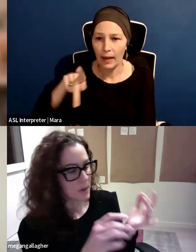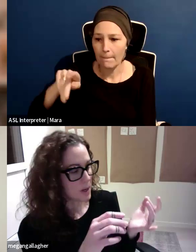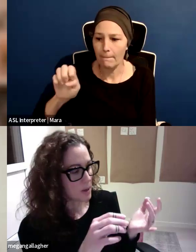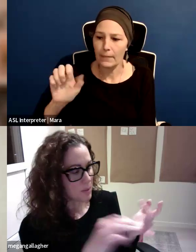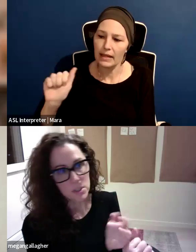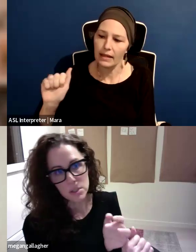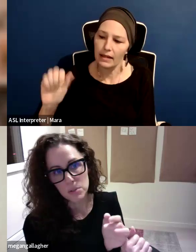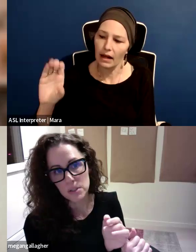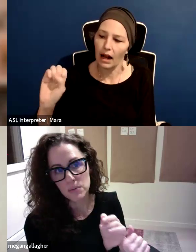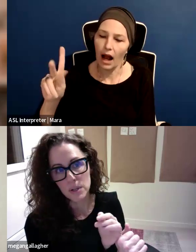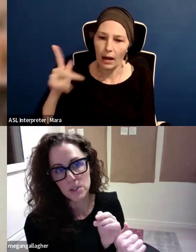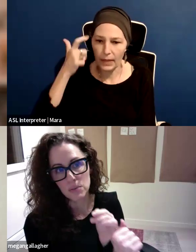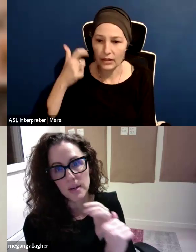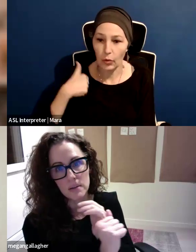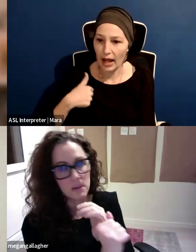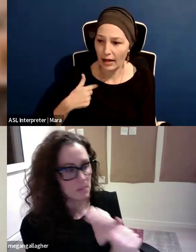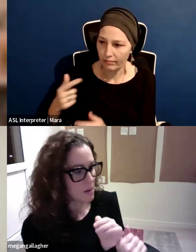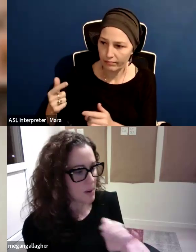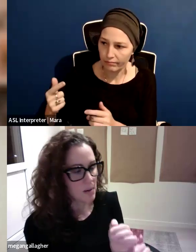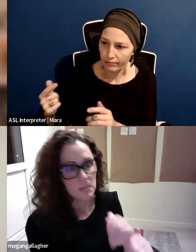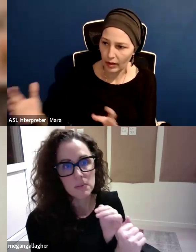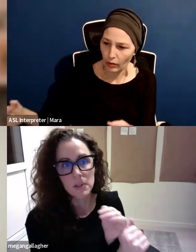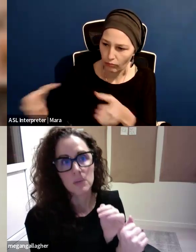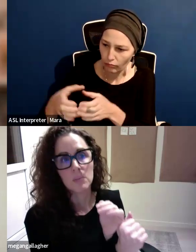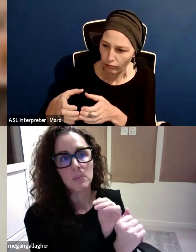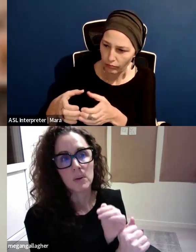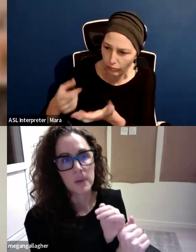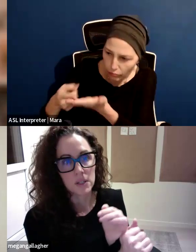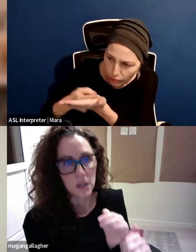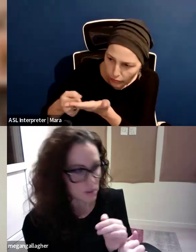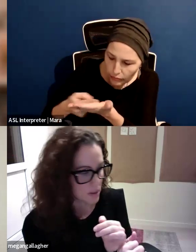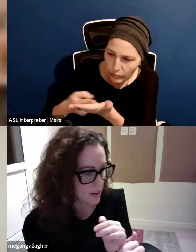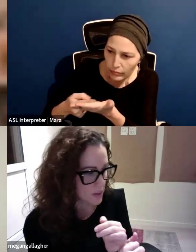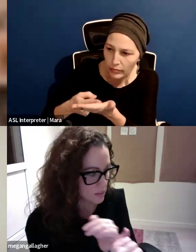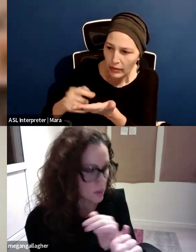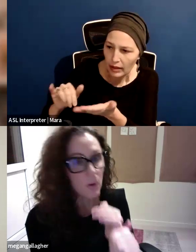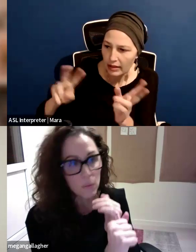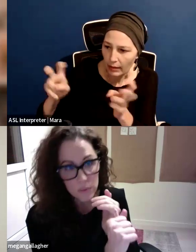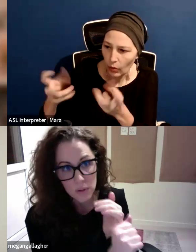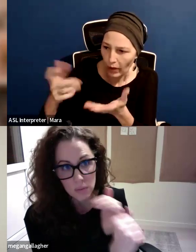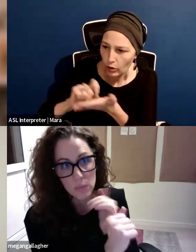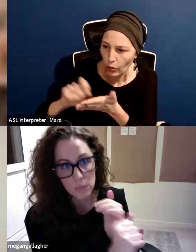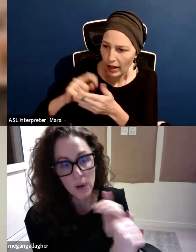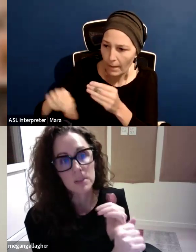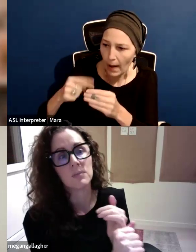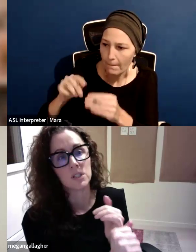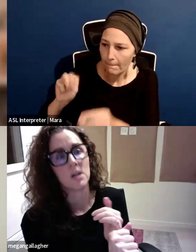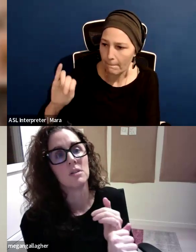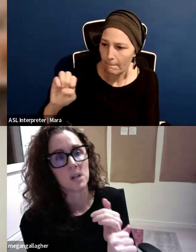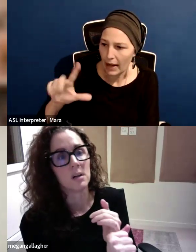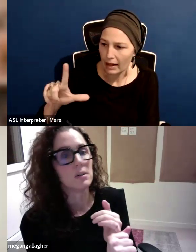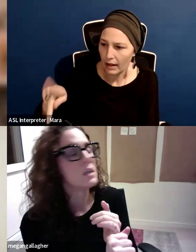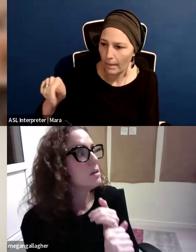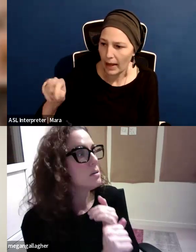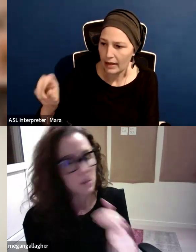because when I broached the subject of wanting to write about, Michael Pena's character having a cognitively